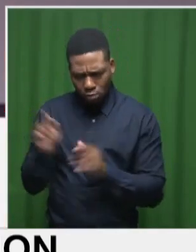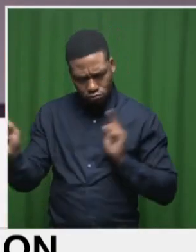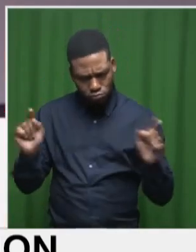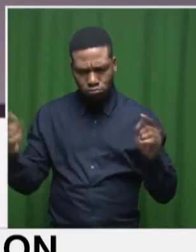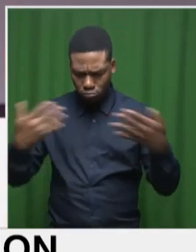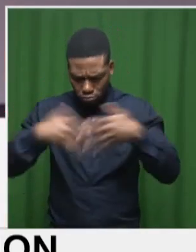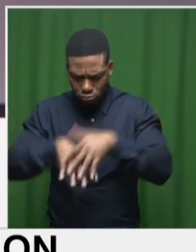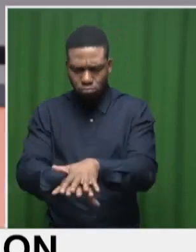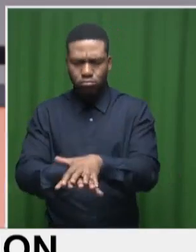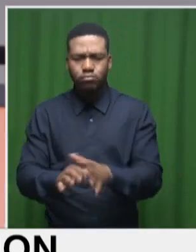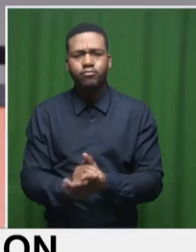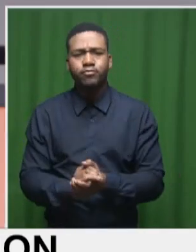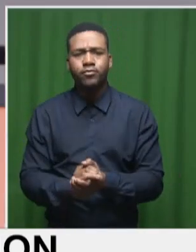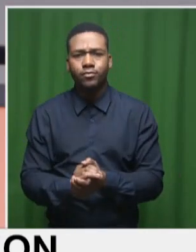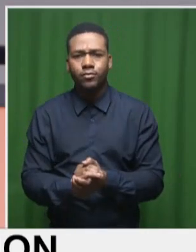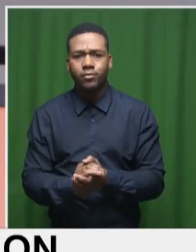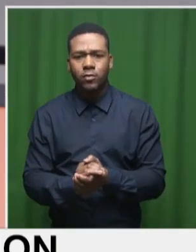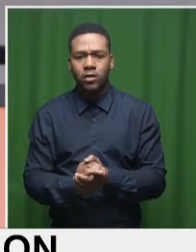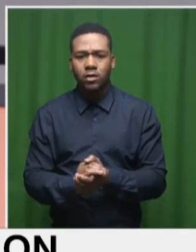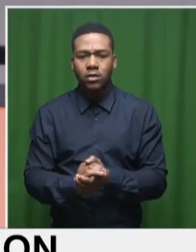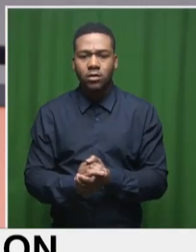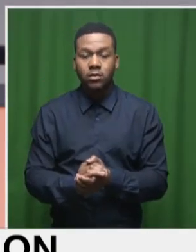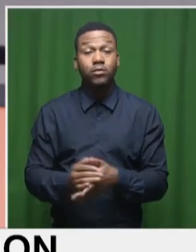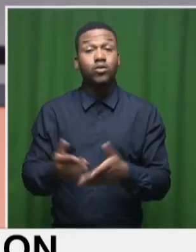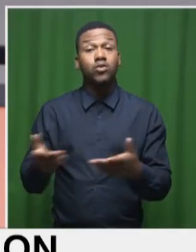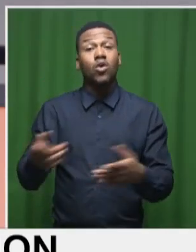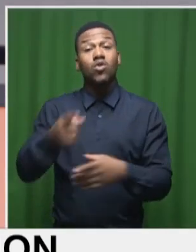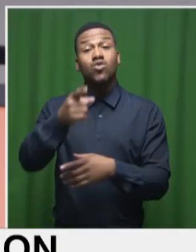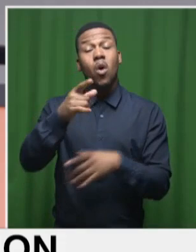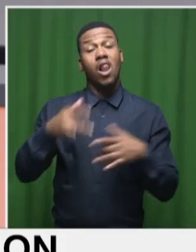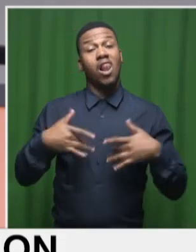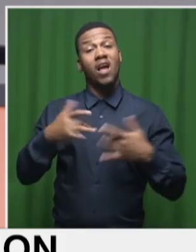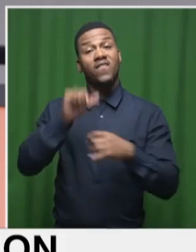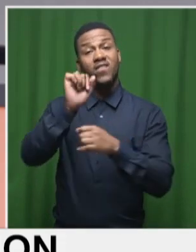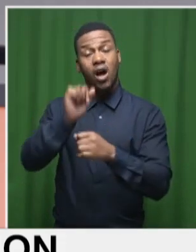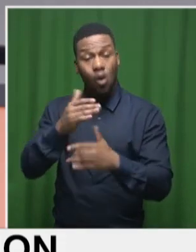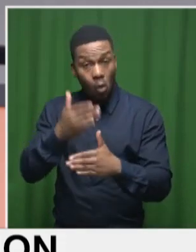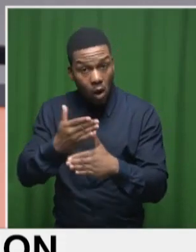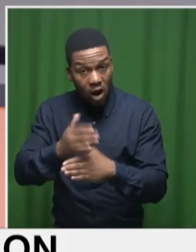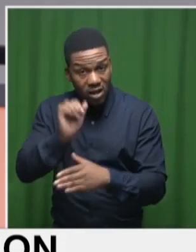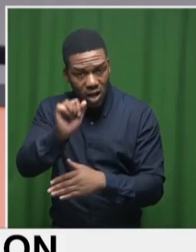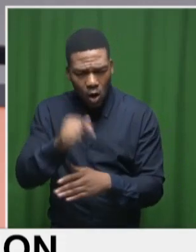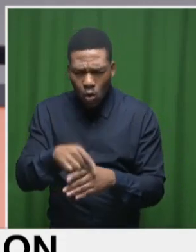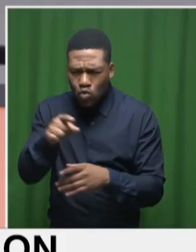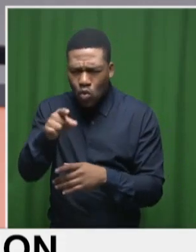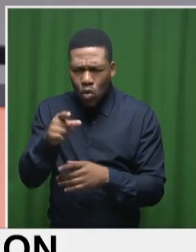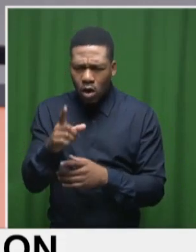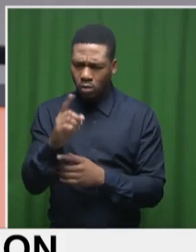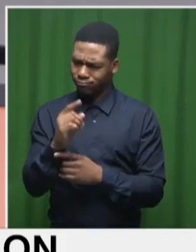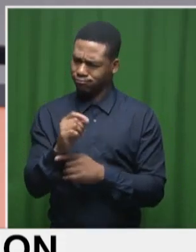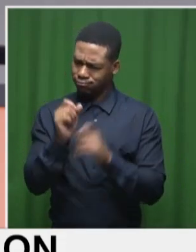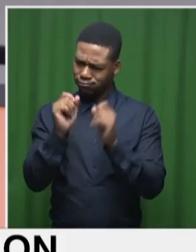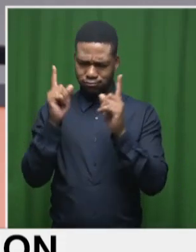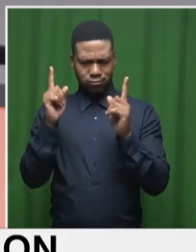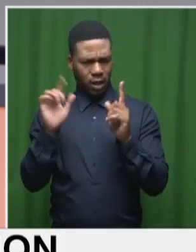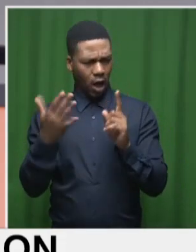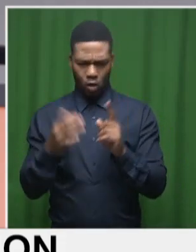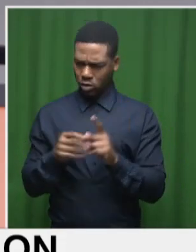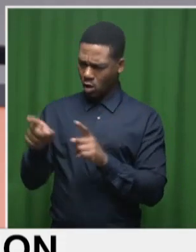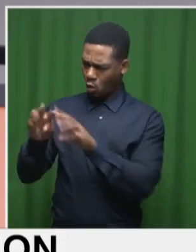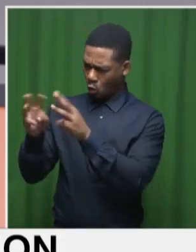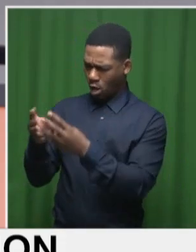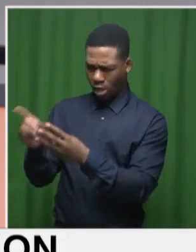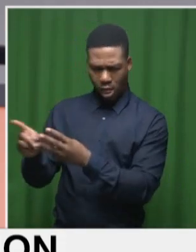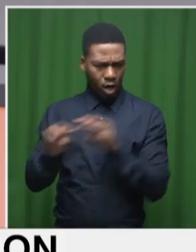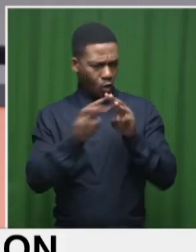And at what point in your career or in your creative space did you realize that these two worlds can actually coexist and, you